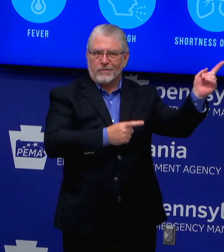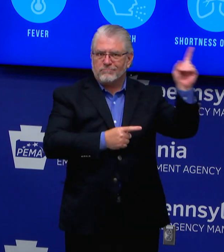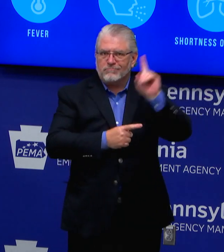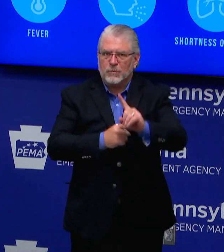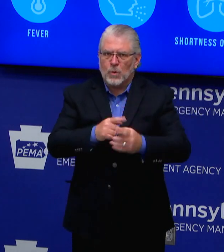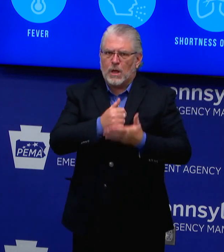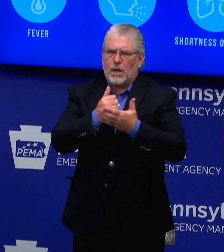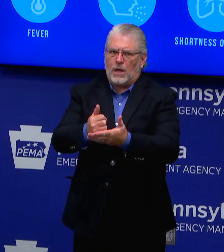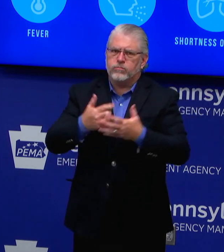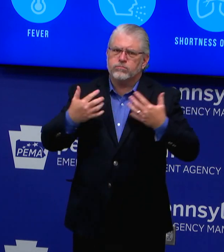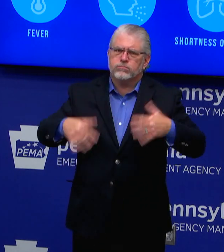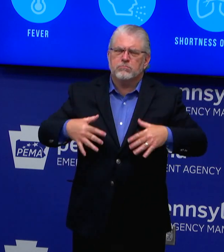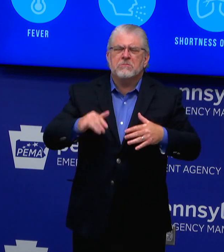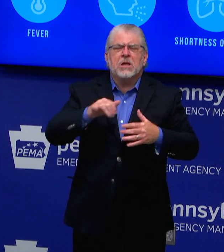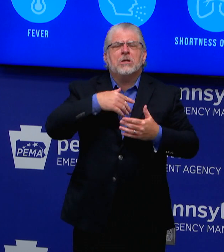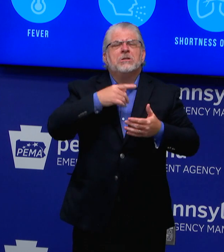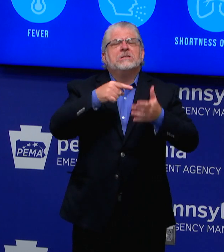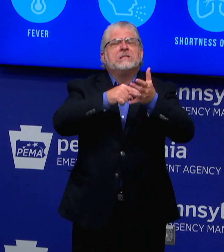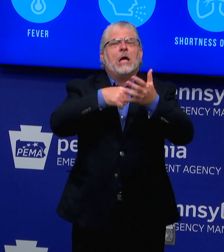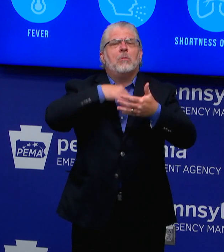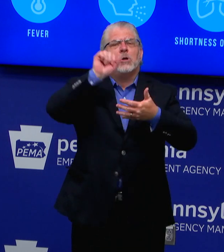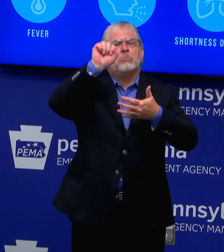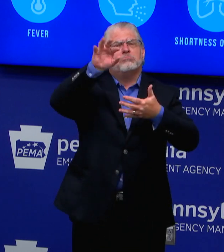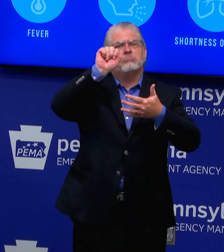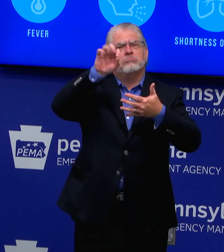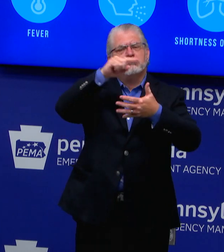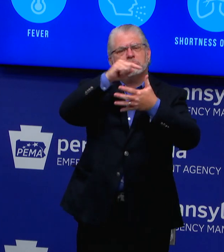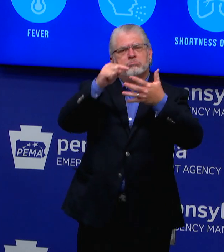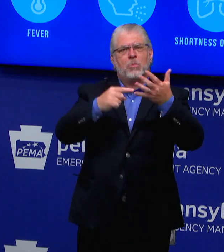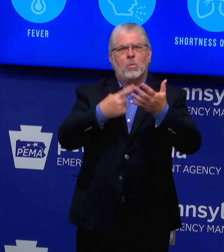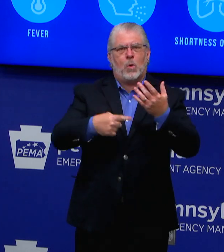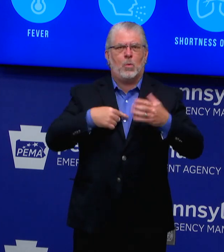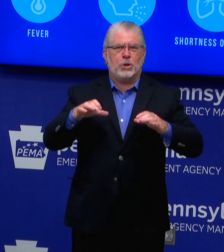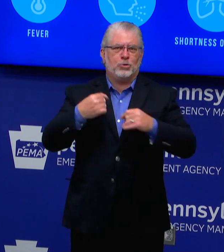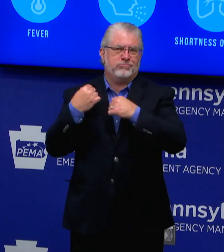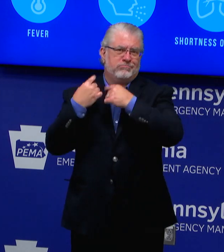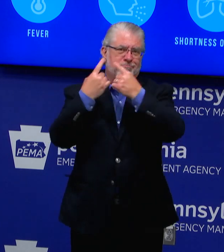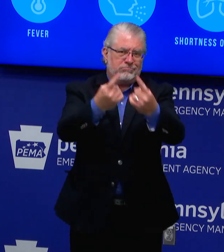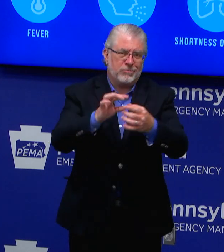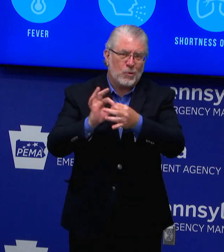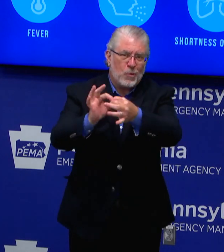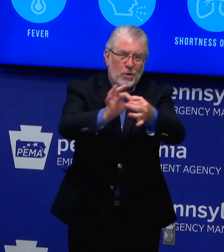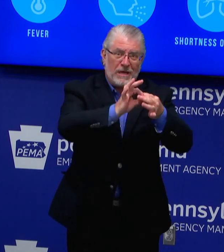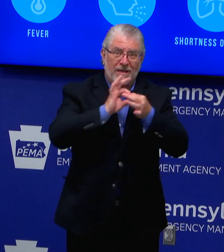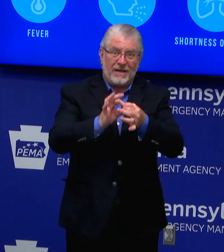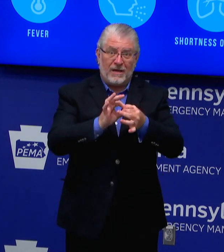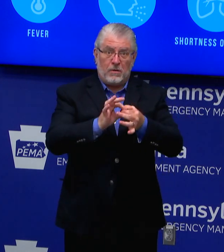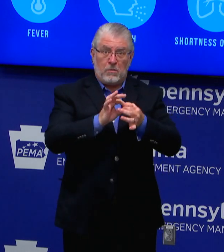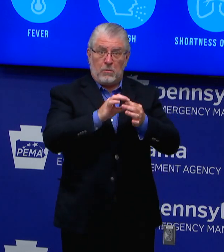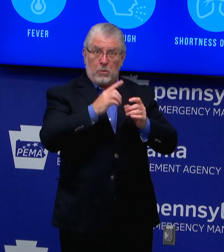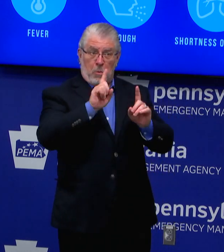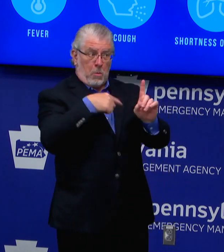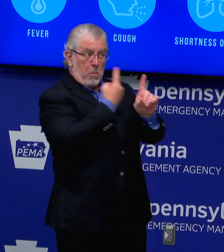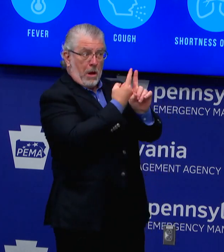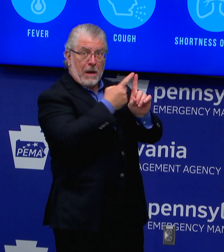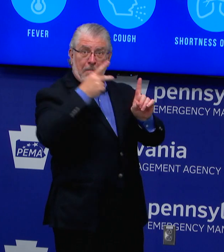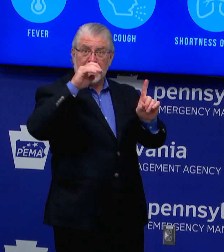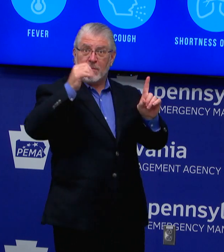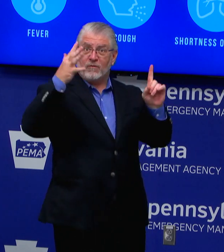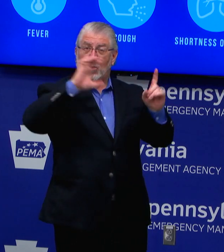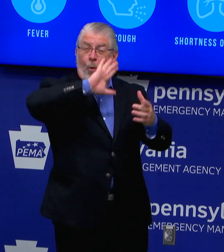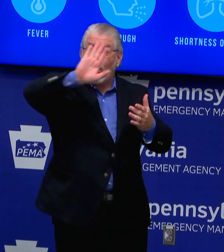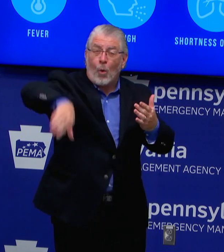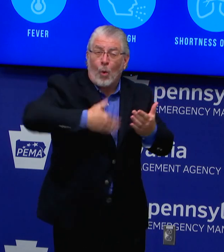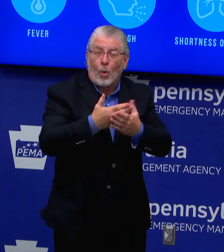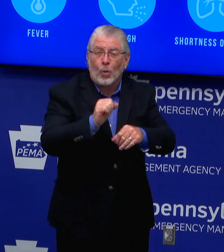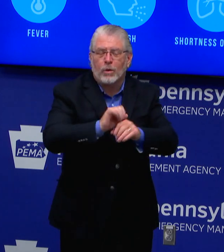coordinated through the agency. However, as I indicated previously, we can't do this alone. One of the critical components to the emergency management system